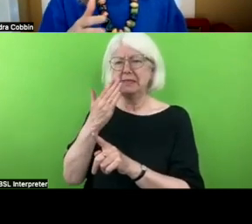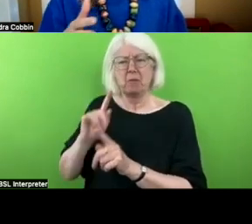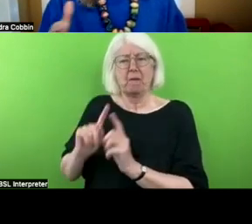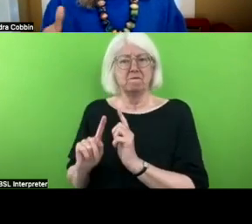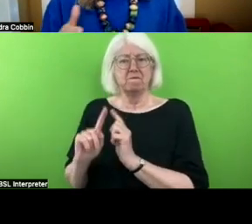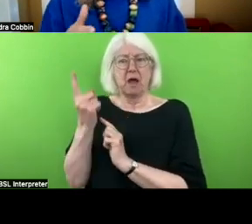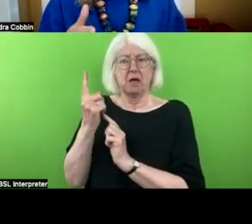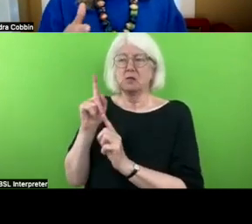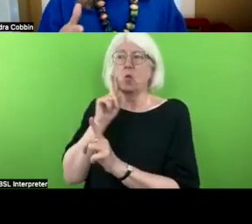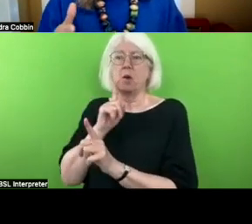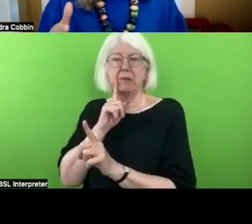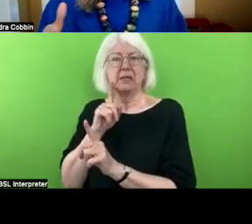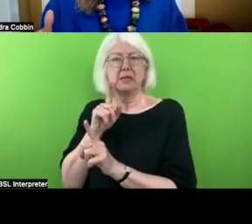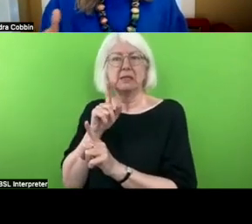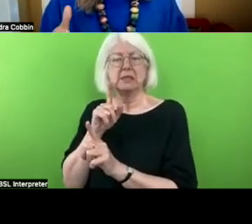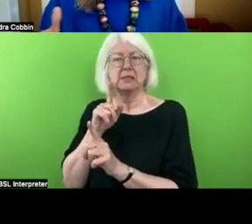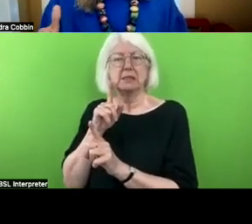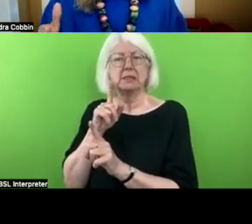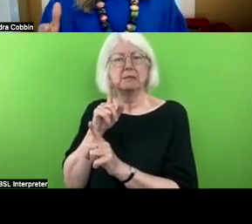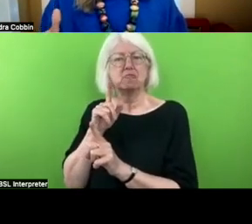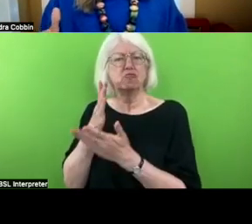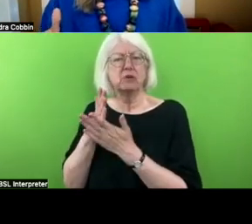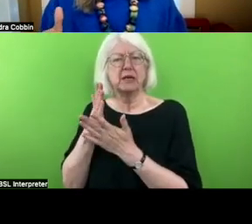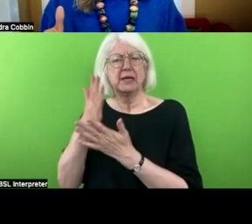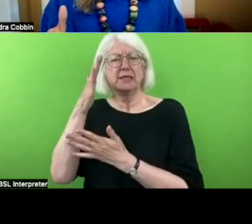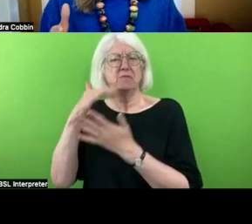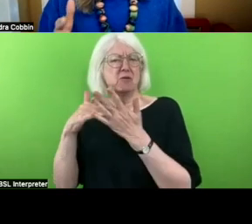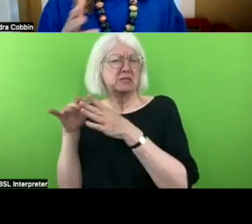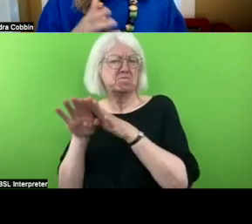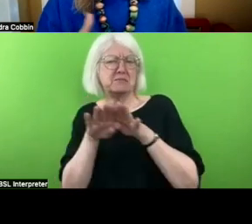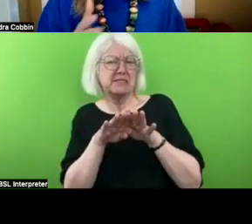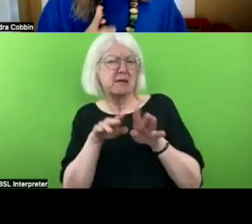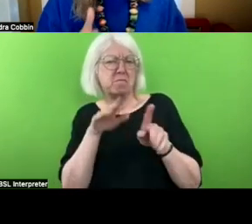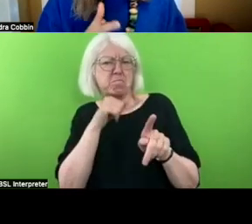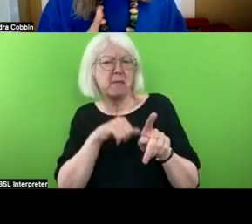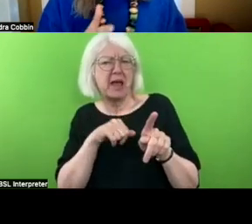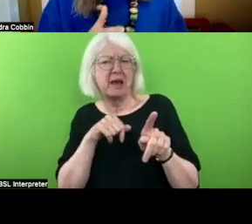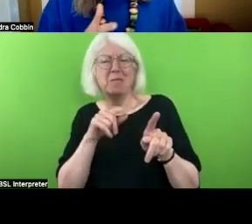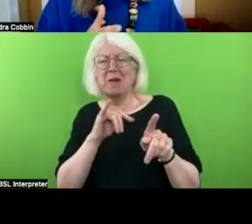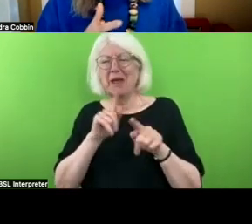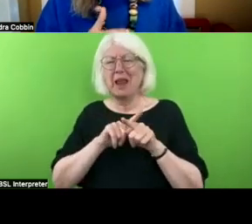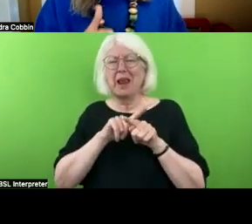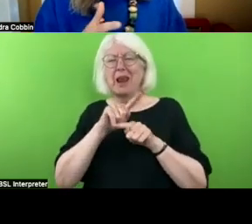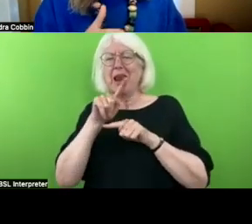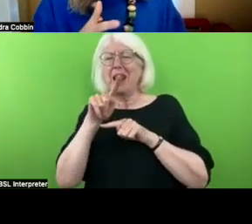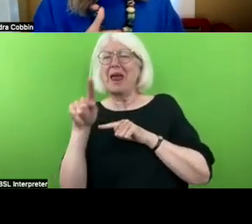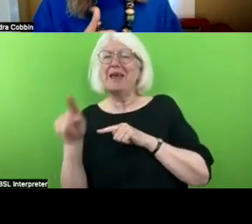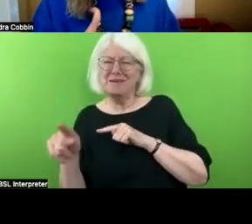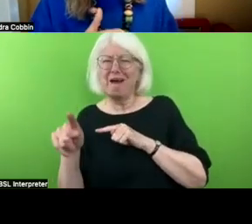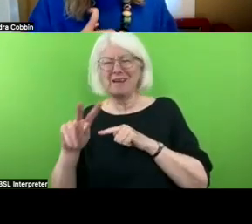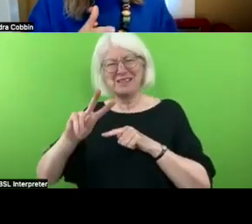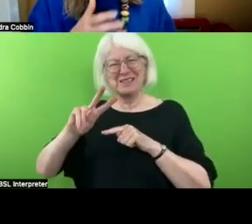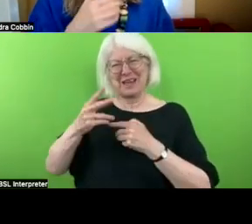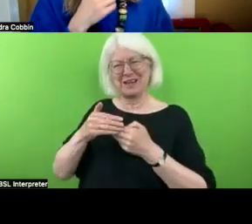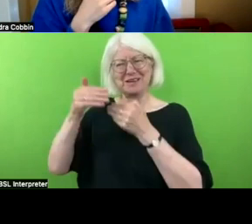are often experiencing things very much as the men experience them. And it's almost more interesting to talk to the second